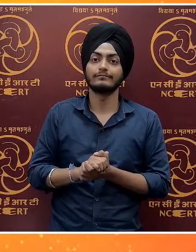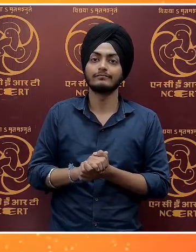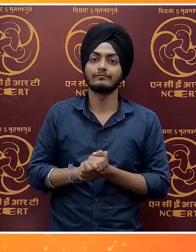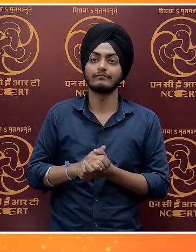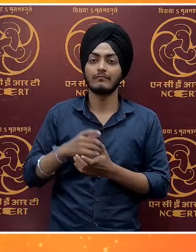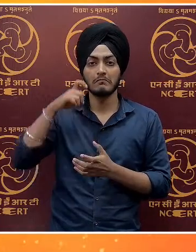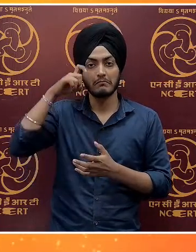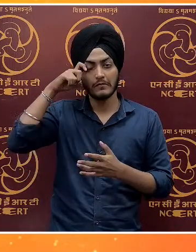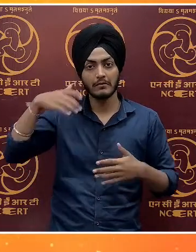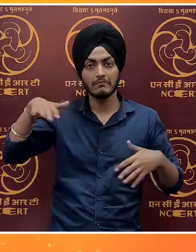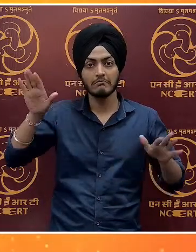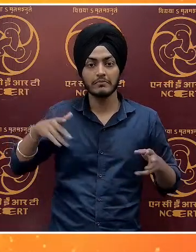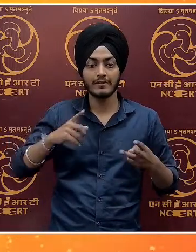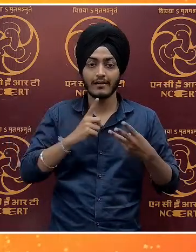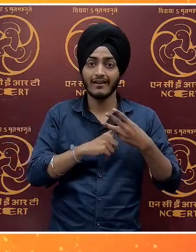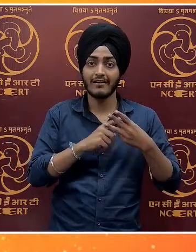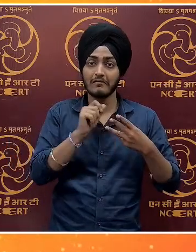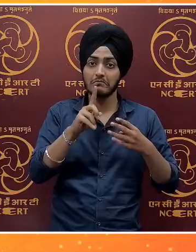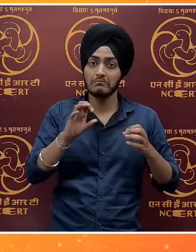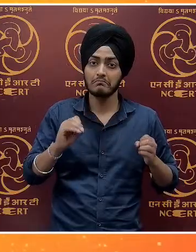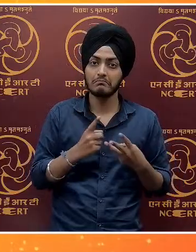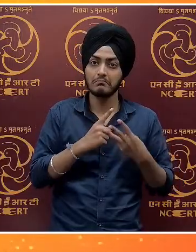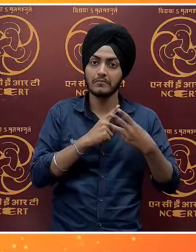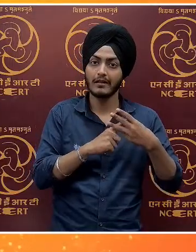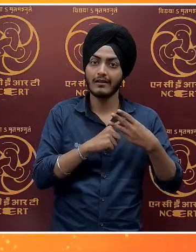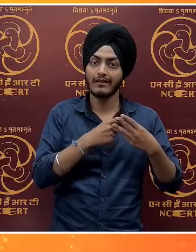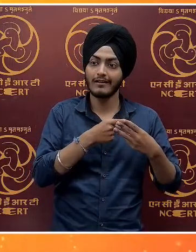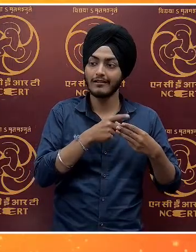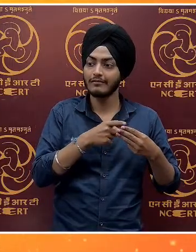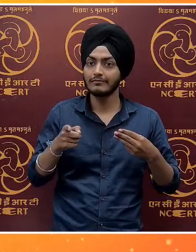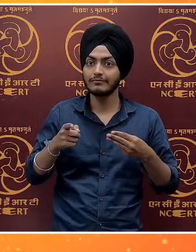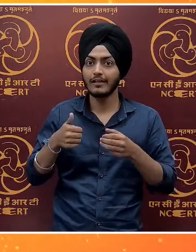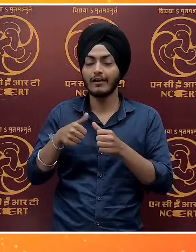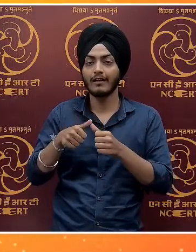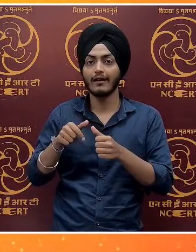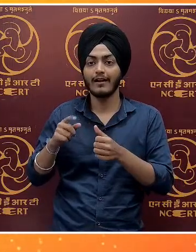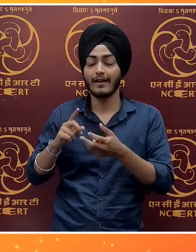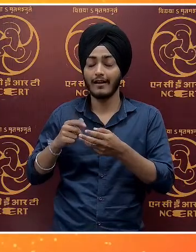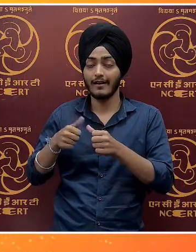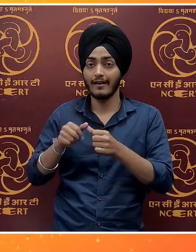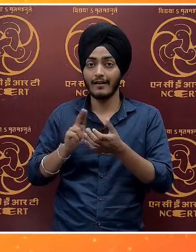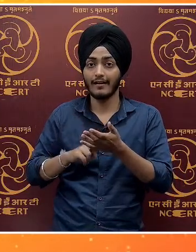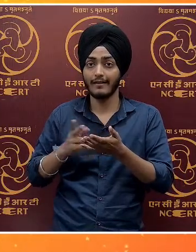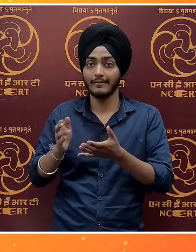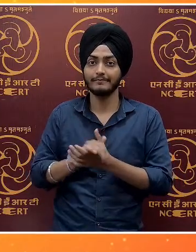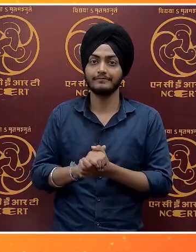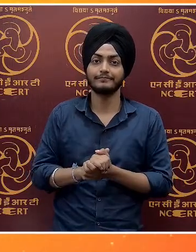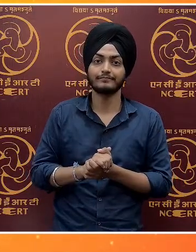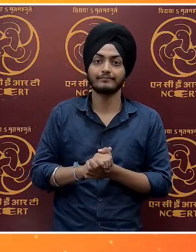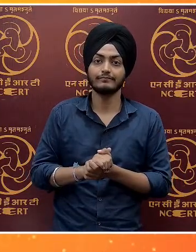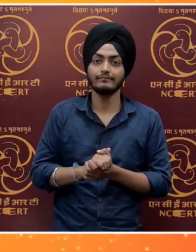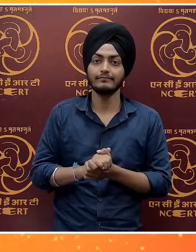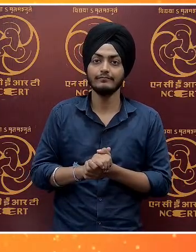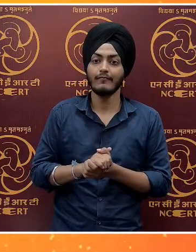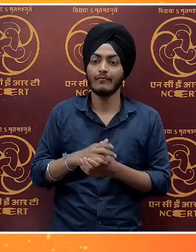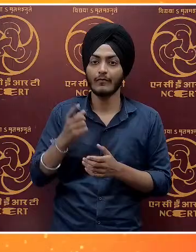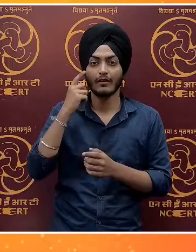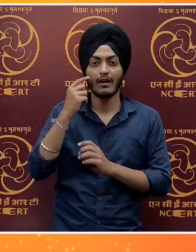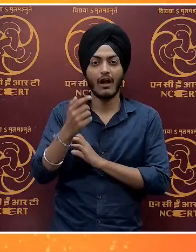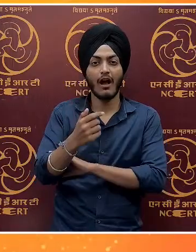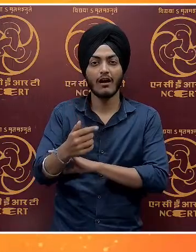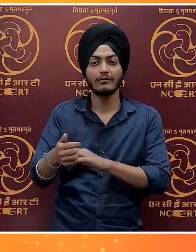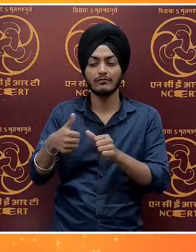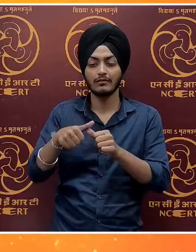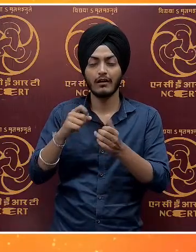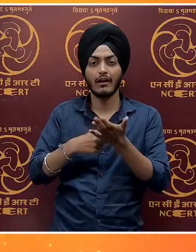Eagle. An eagle. An eagle. An arm. An arm. An arm. Let's see how